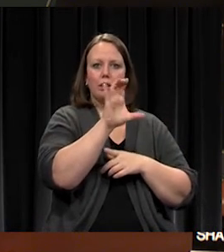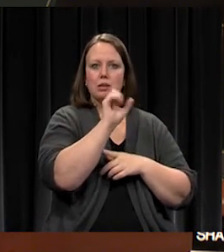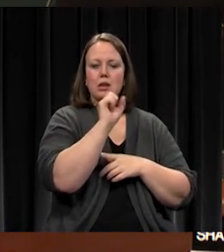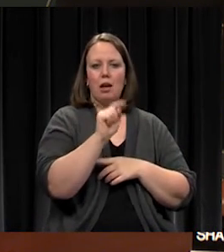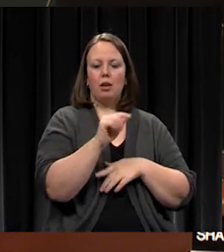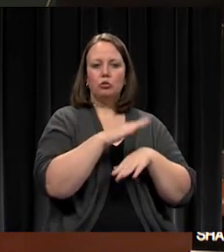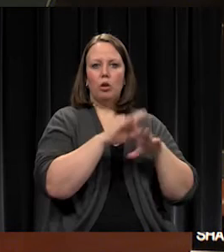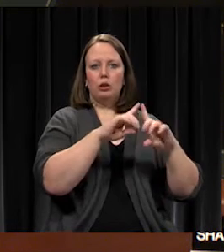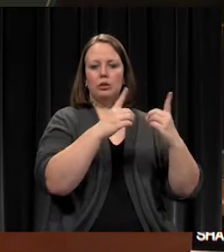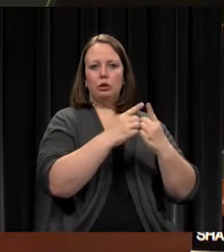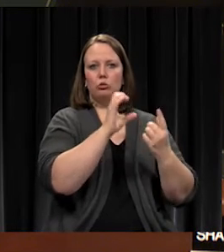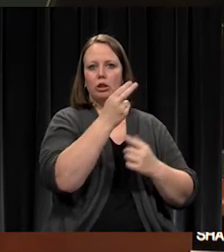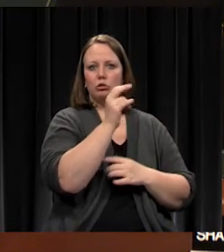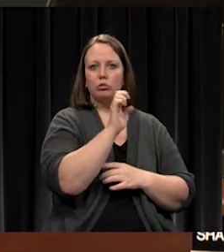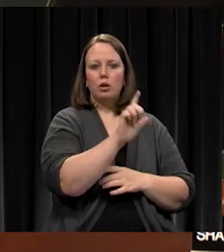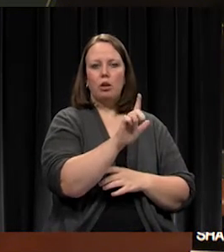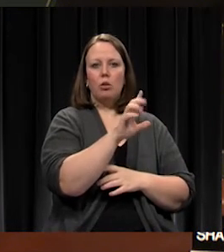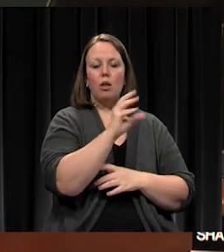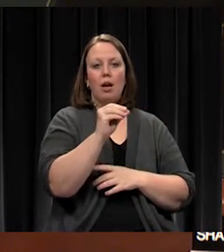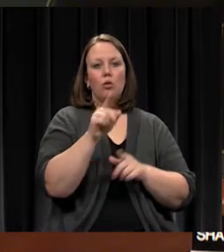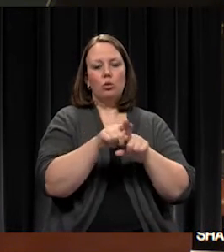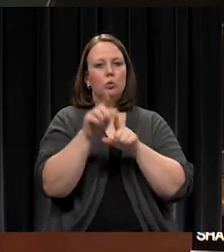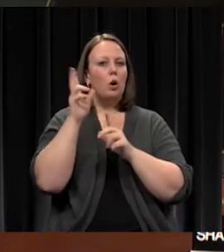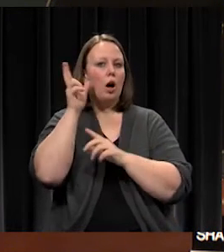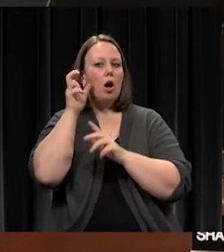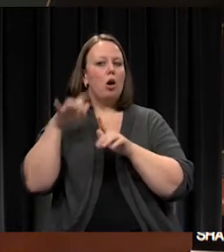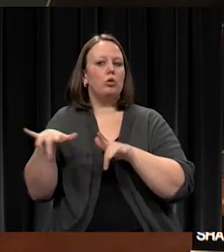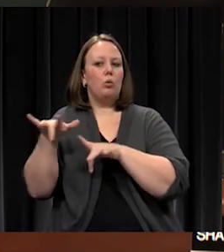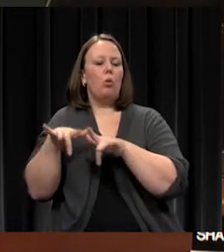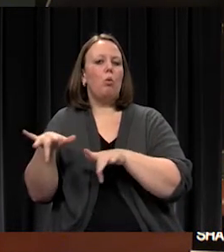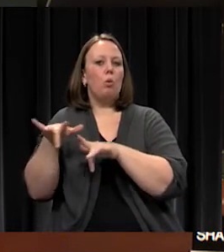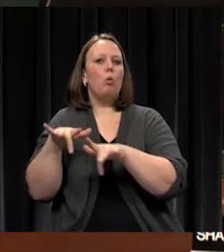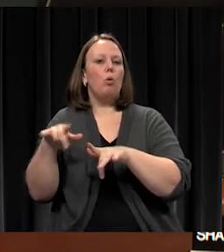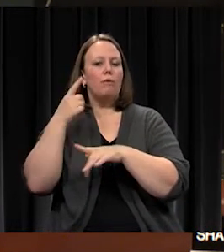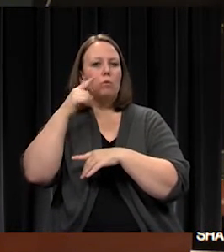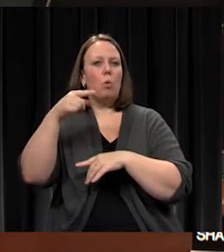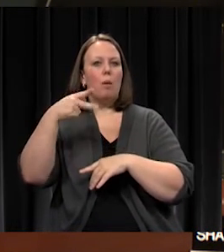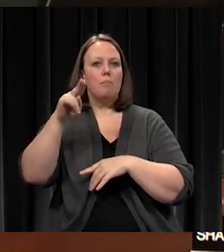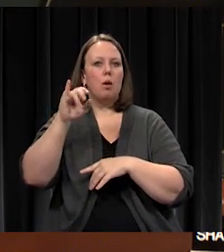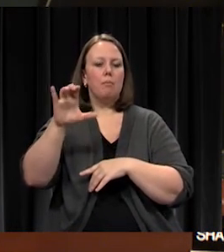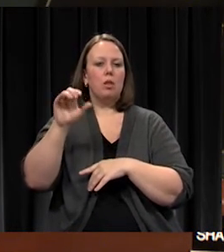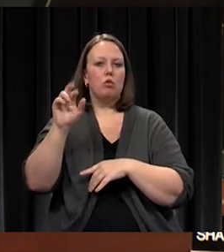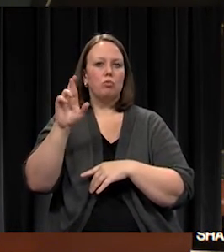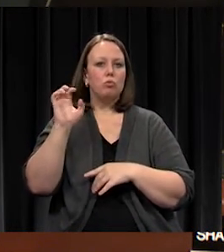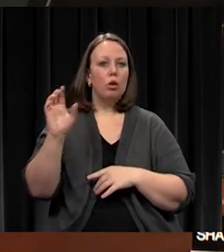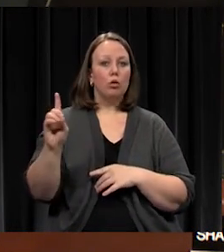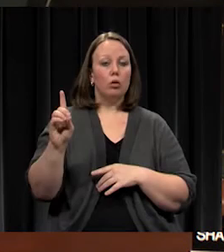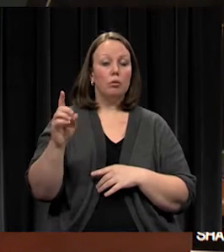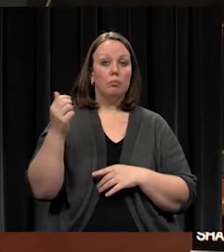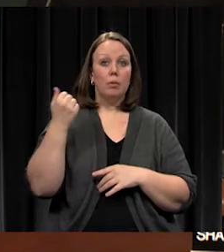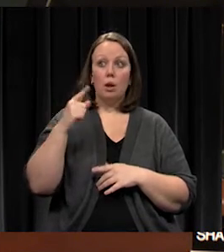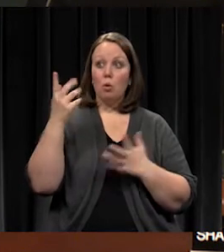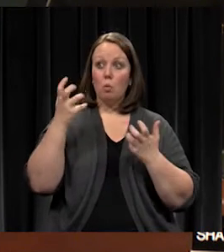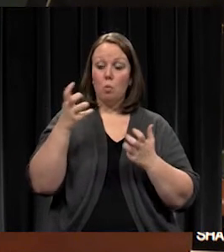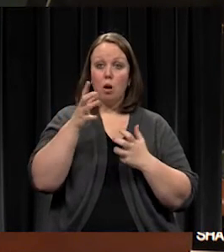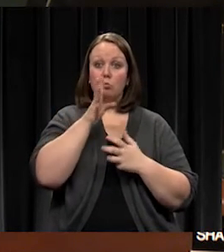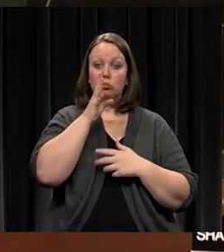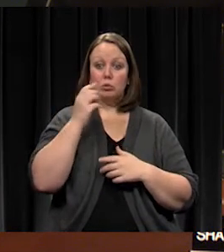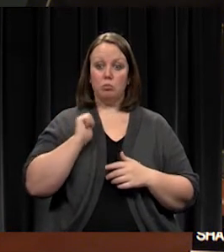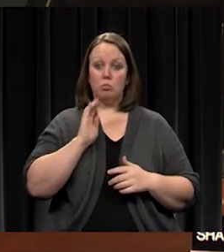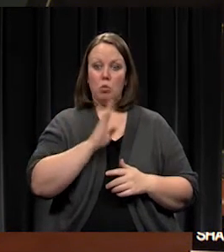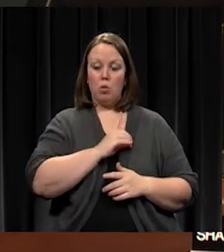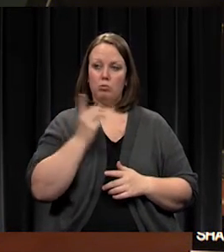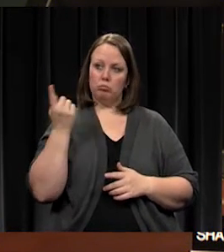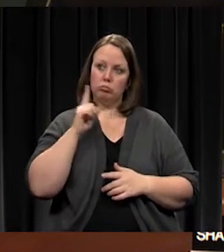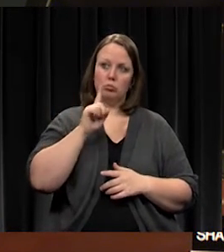recorded as a matter of public record. Individuals addressing the board should come to the podium at the front of the room and state your name and the address.